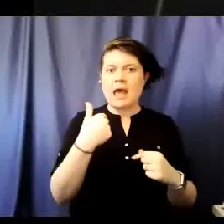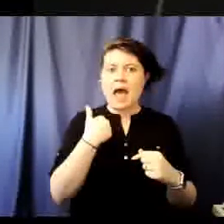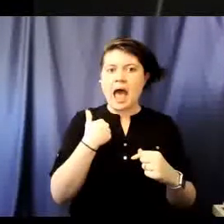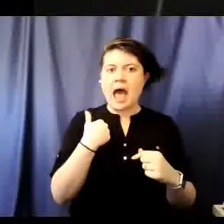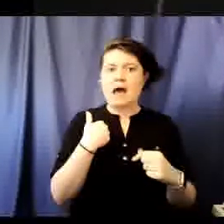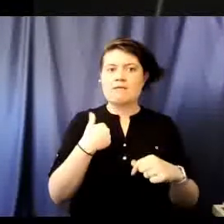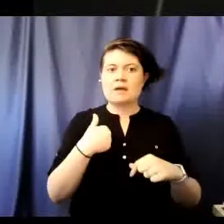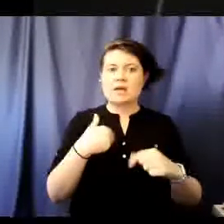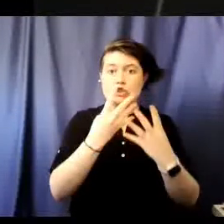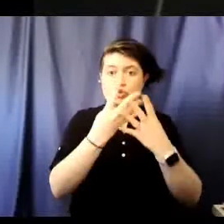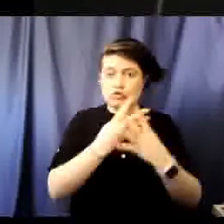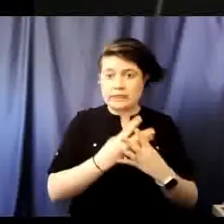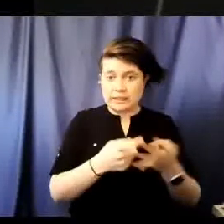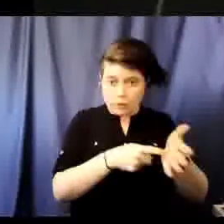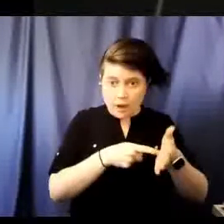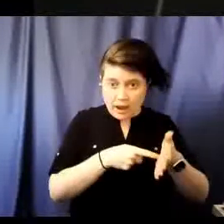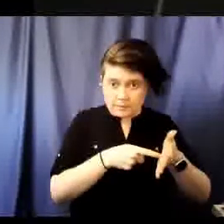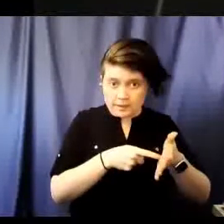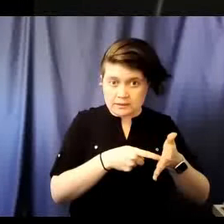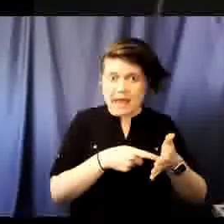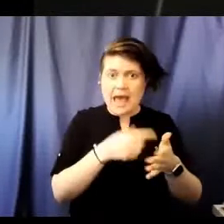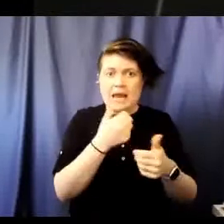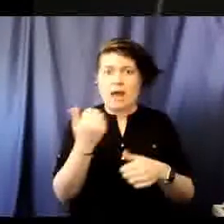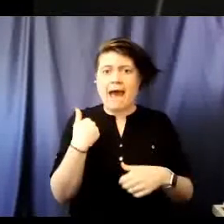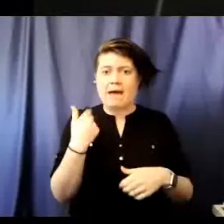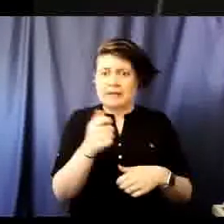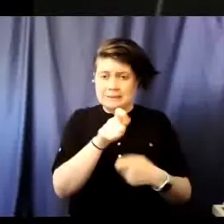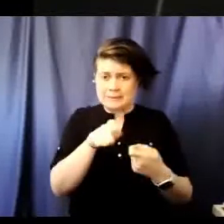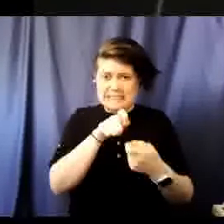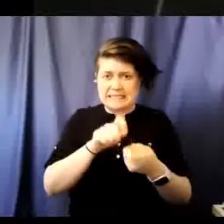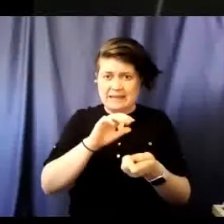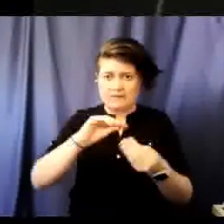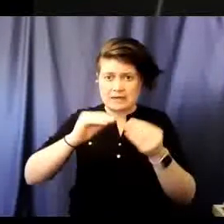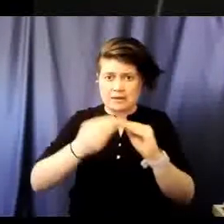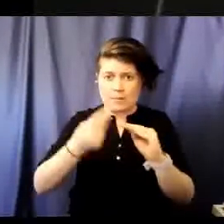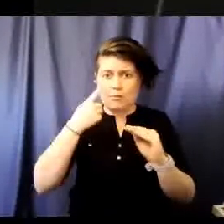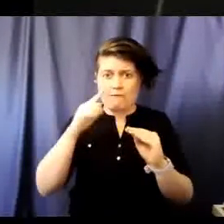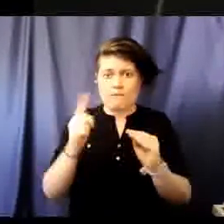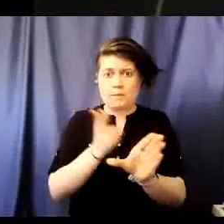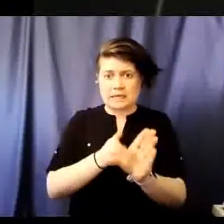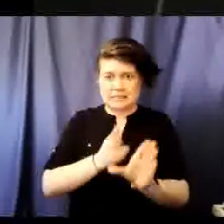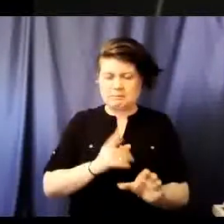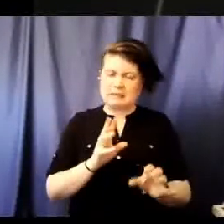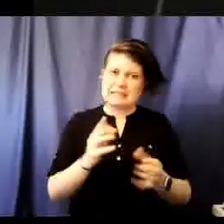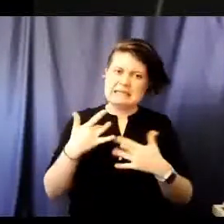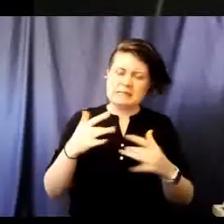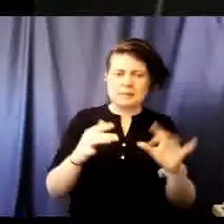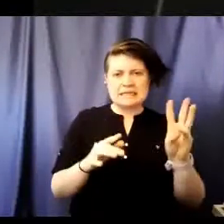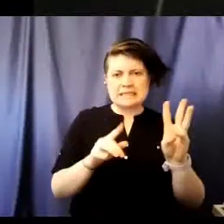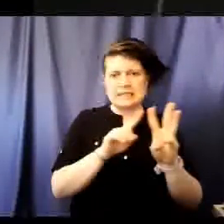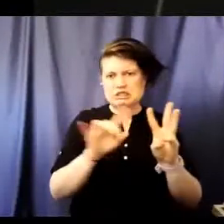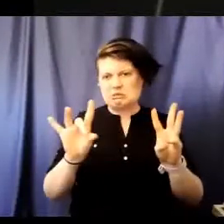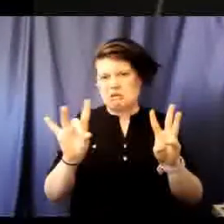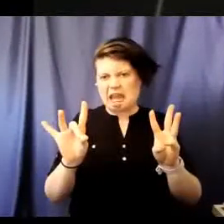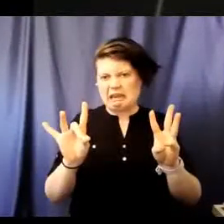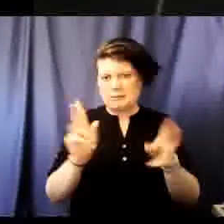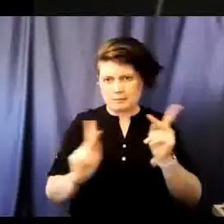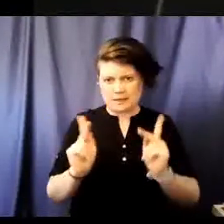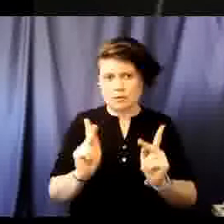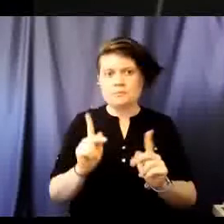requirements, and they have a select number of participants, typically 6 to 8, and will run for a predetermined period of